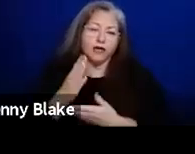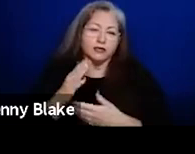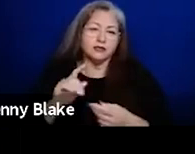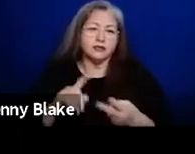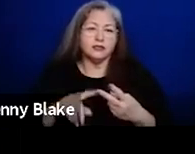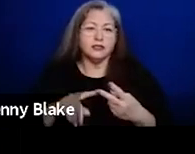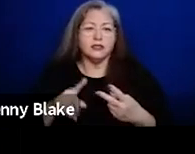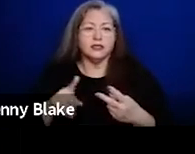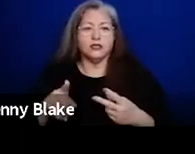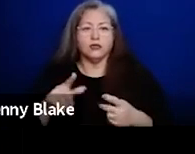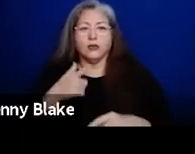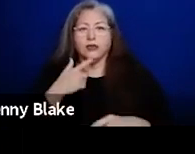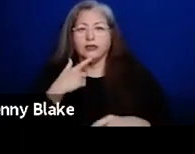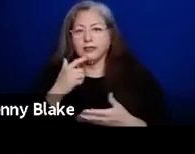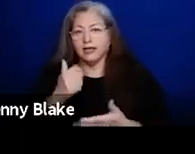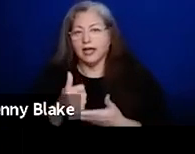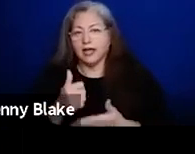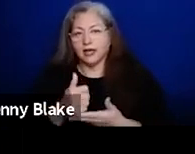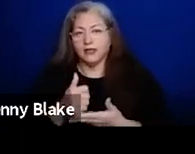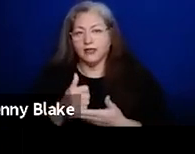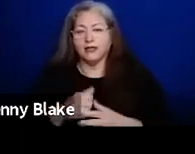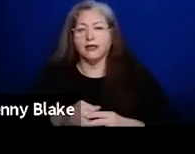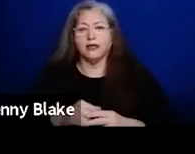to lesbian health.